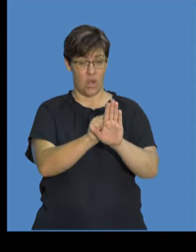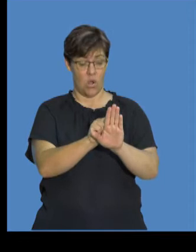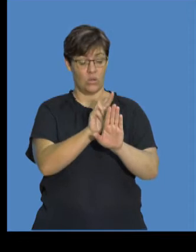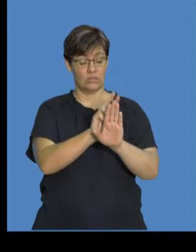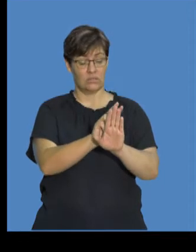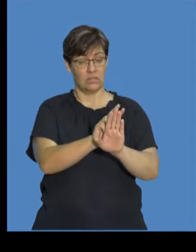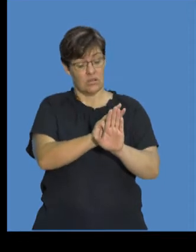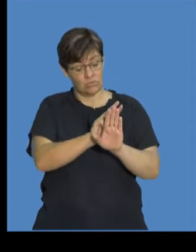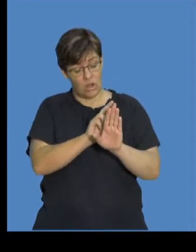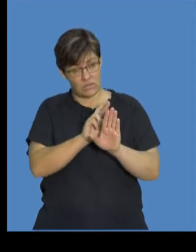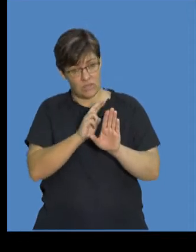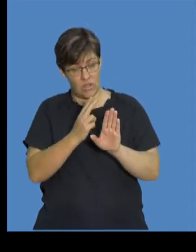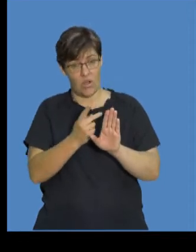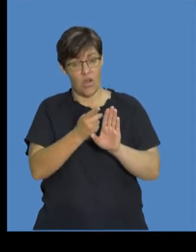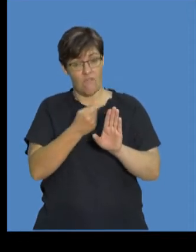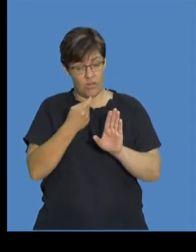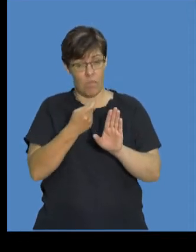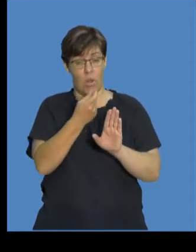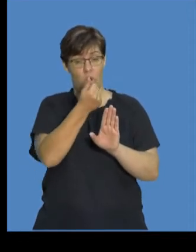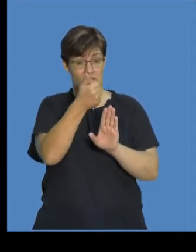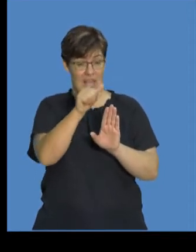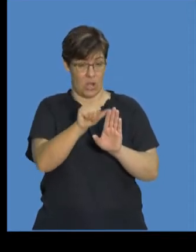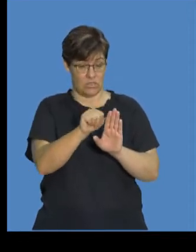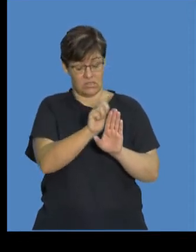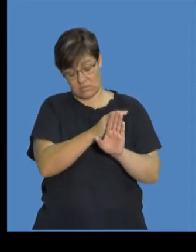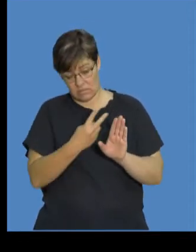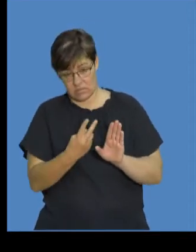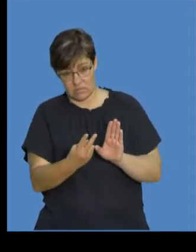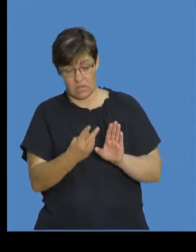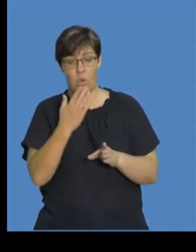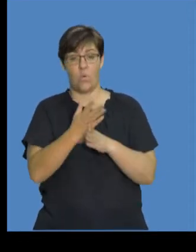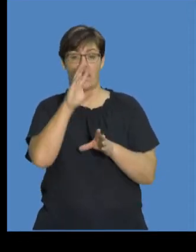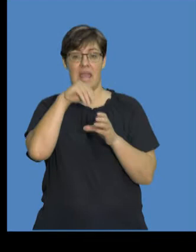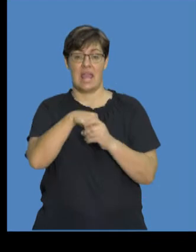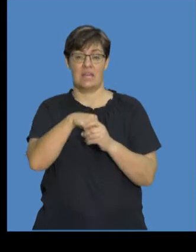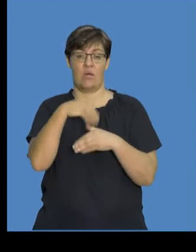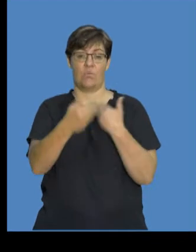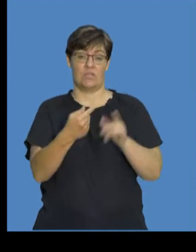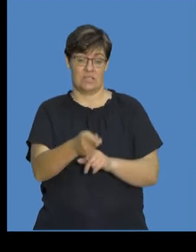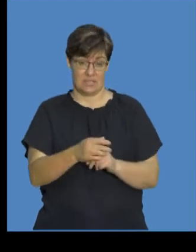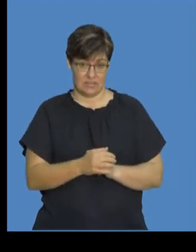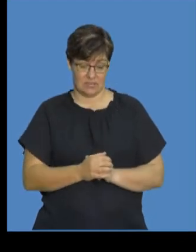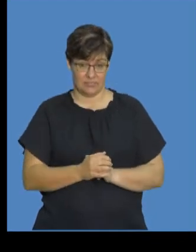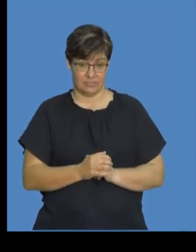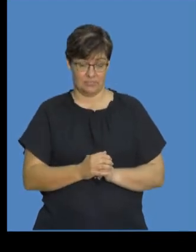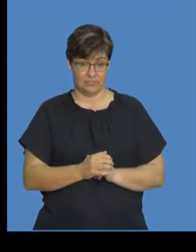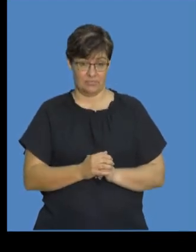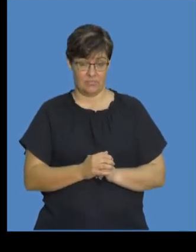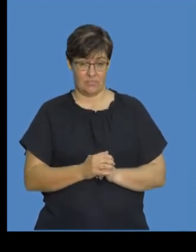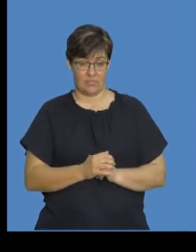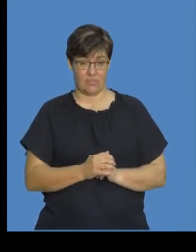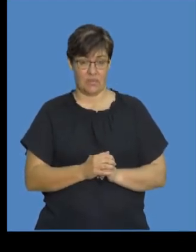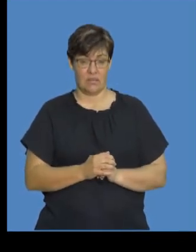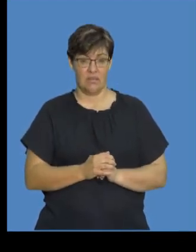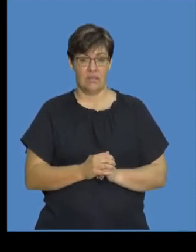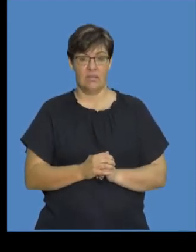taking the item from your cost account into your work in process. Okay. The